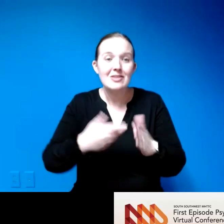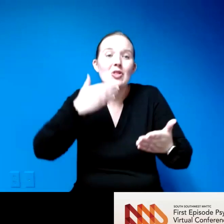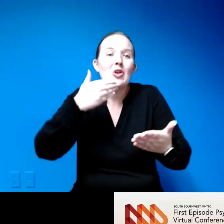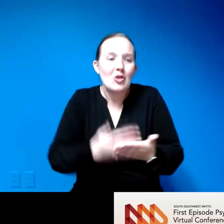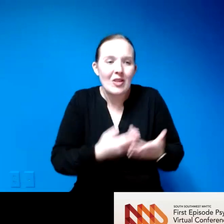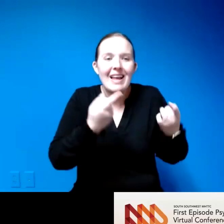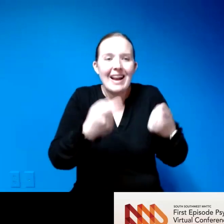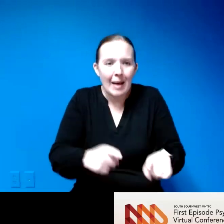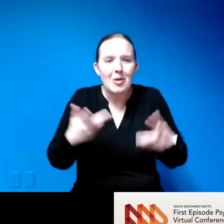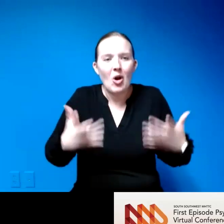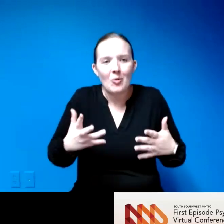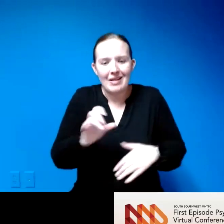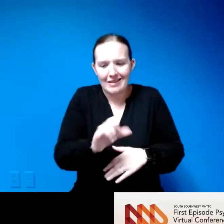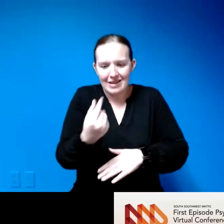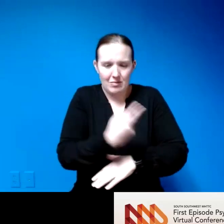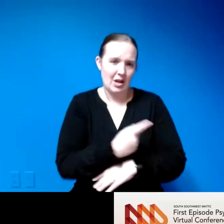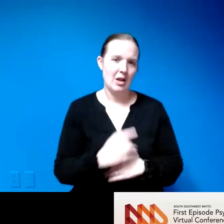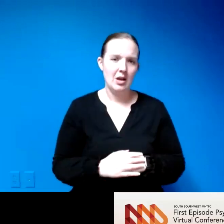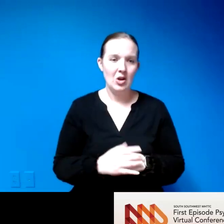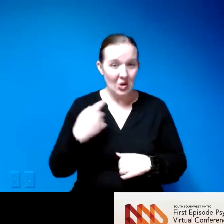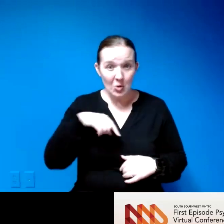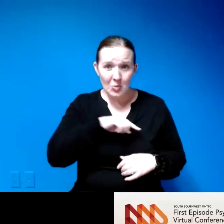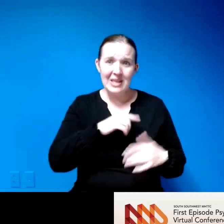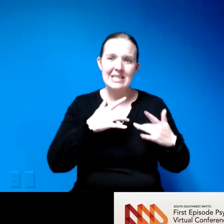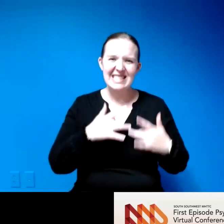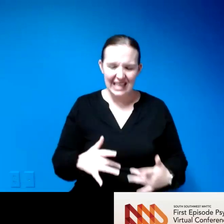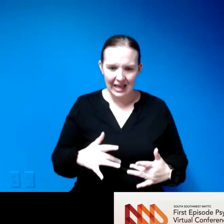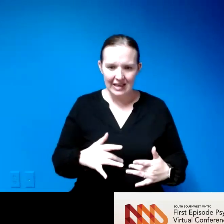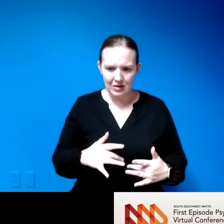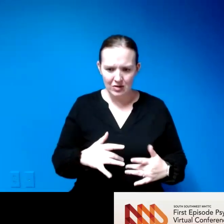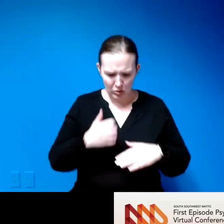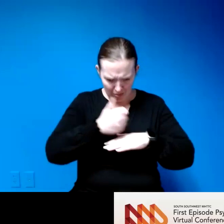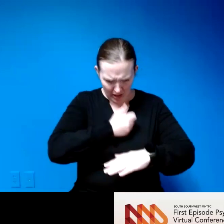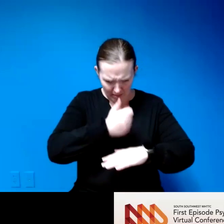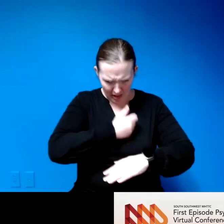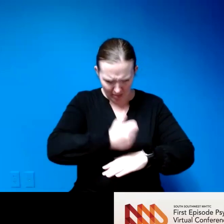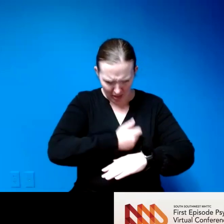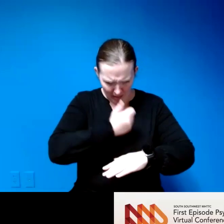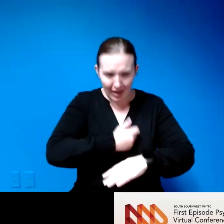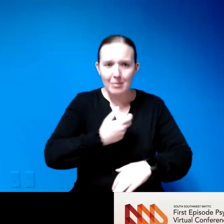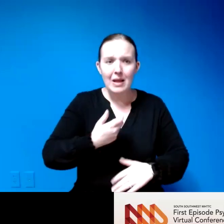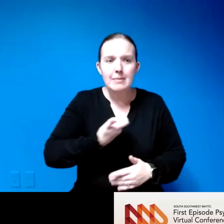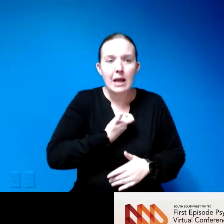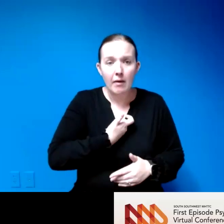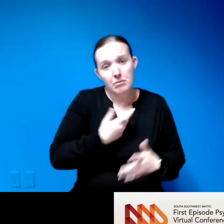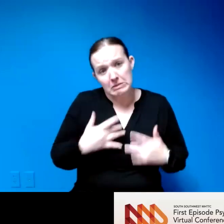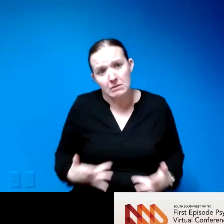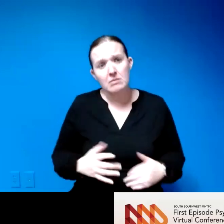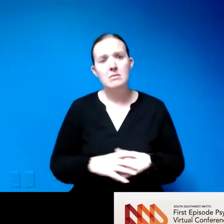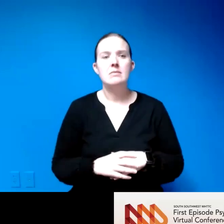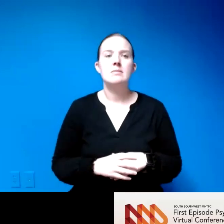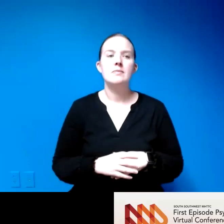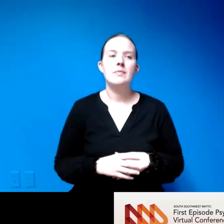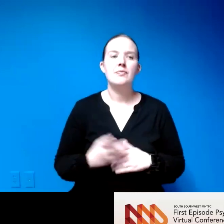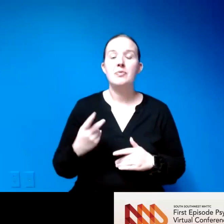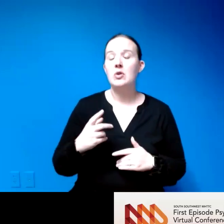it impacts all of us, this tendency to be hard on ourselves. So with that in mind, we started